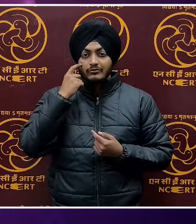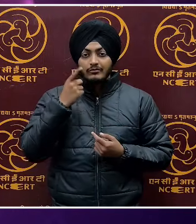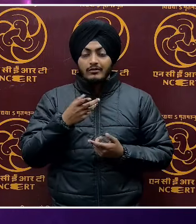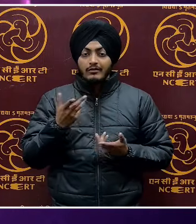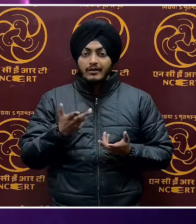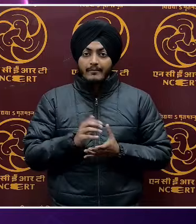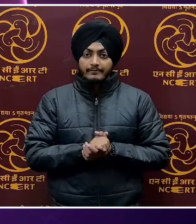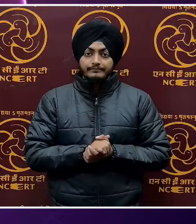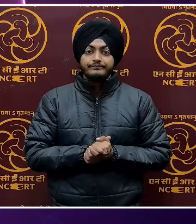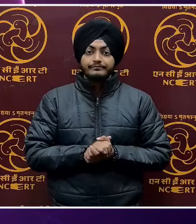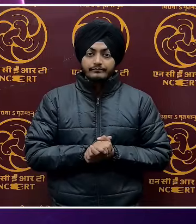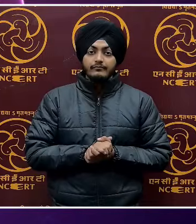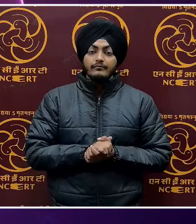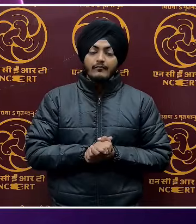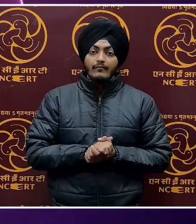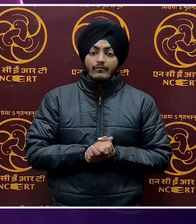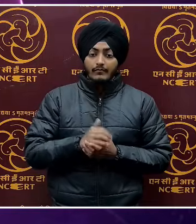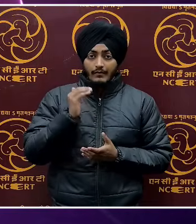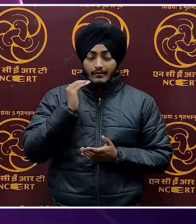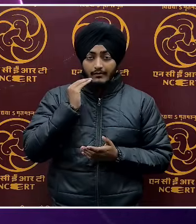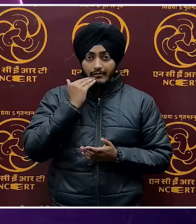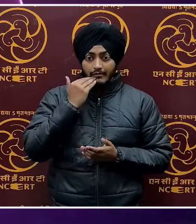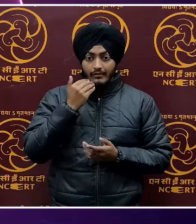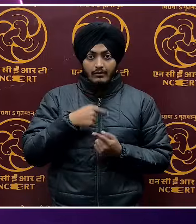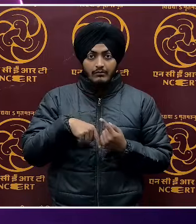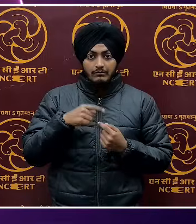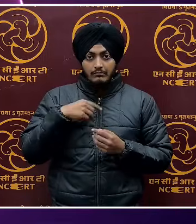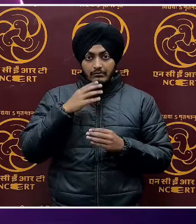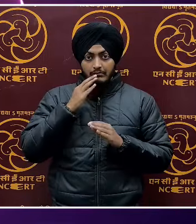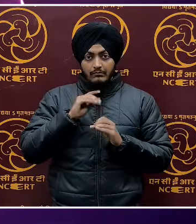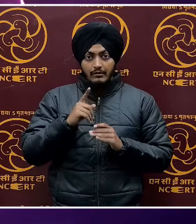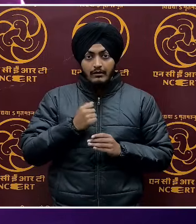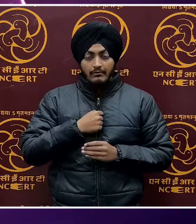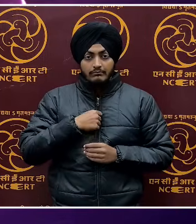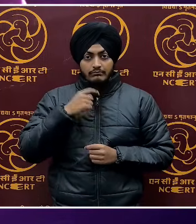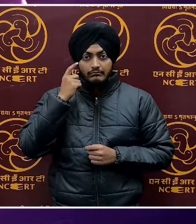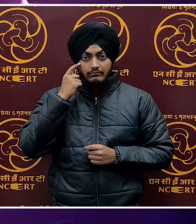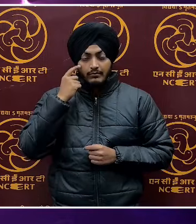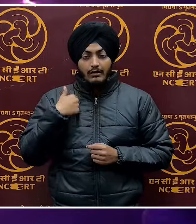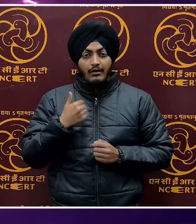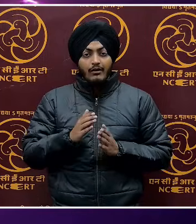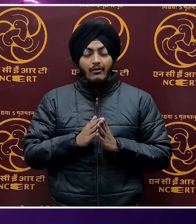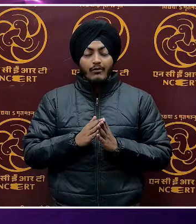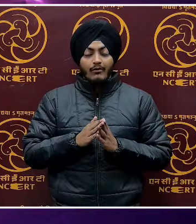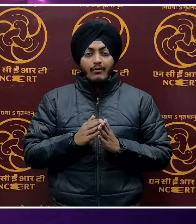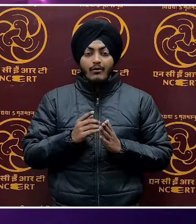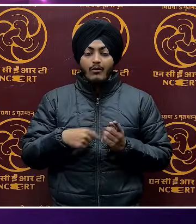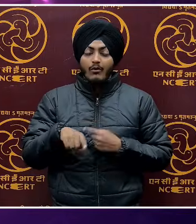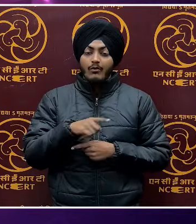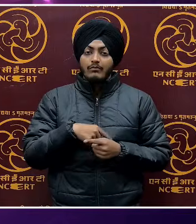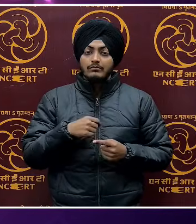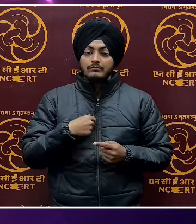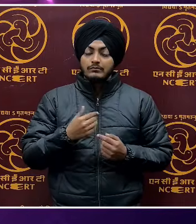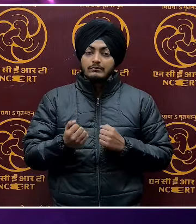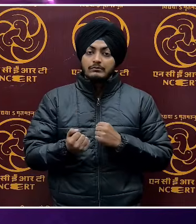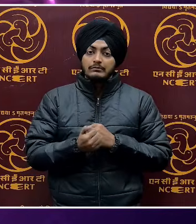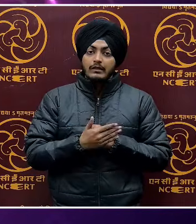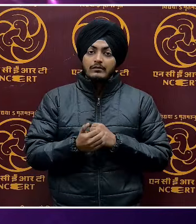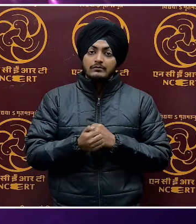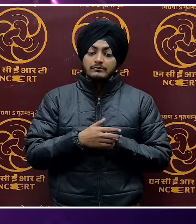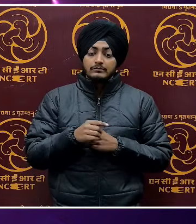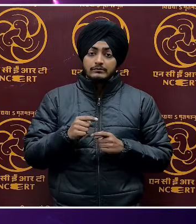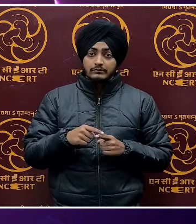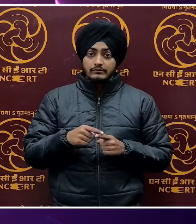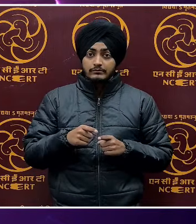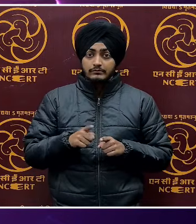water? Well, I'll definitely let you know what all things come to my mind, and I request all our tiny tots to kindly message the things that are coming to